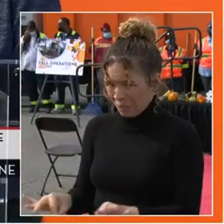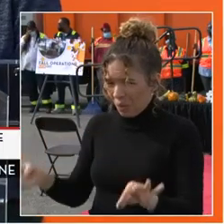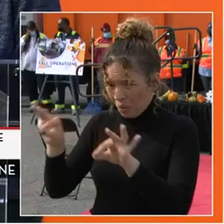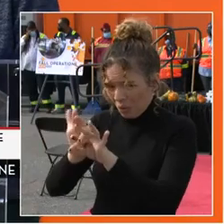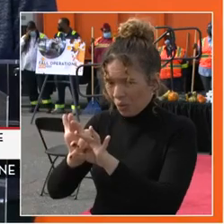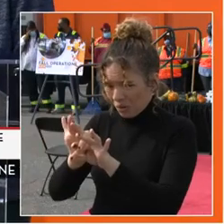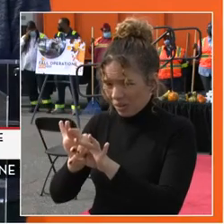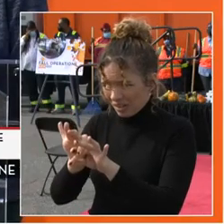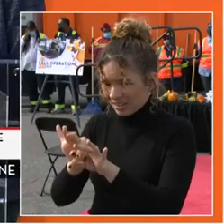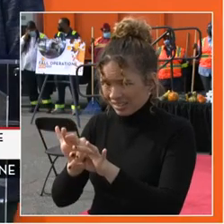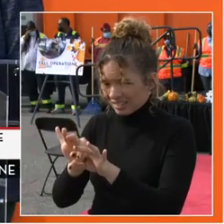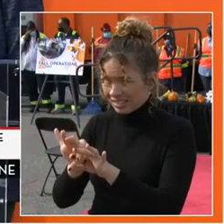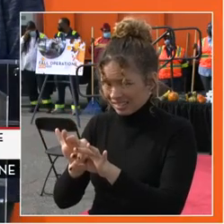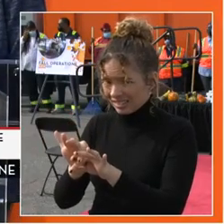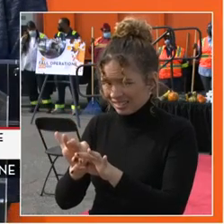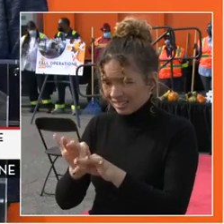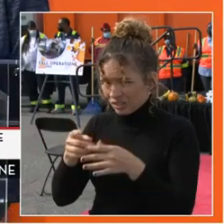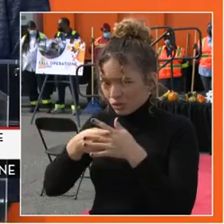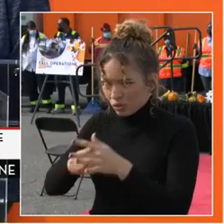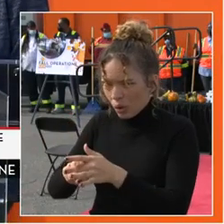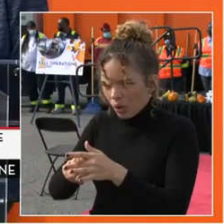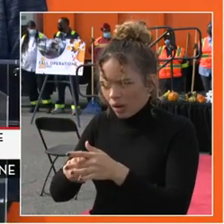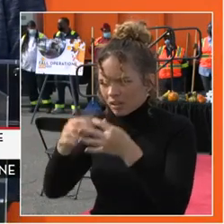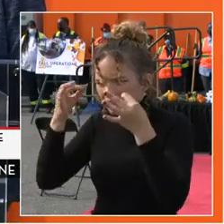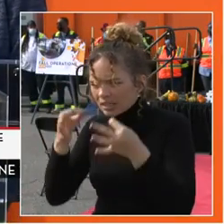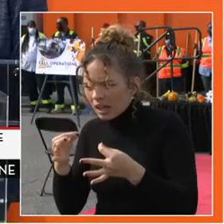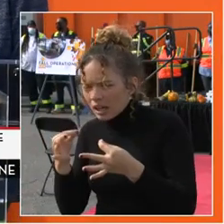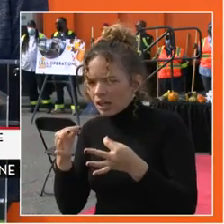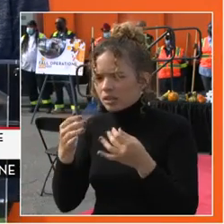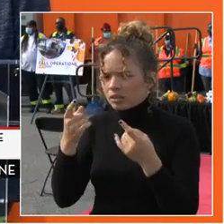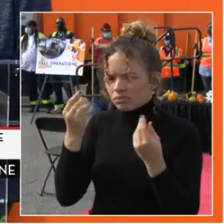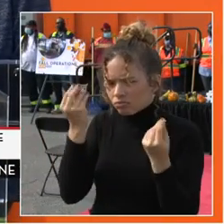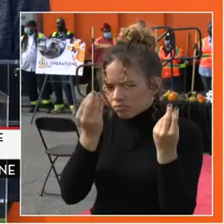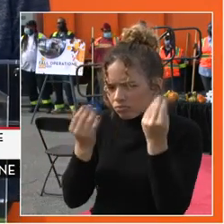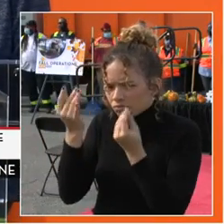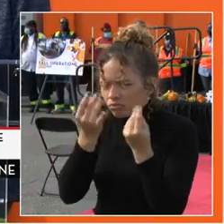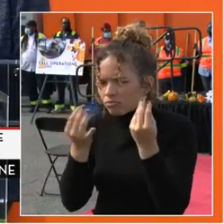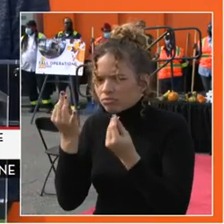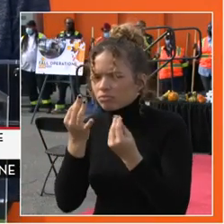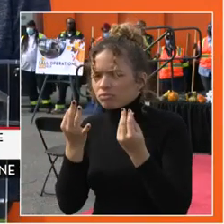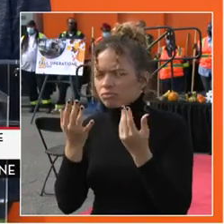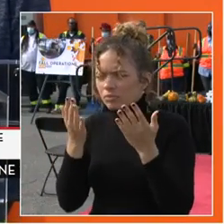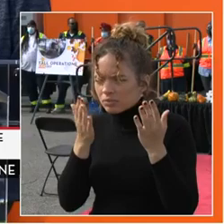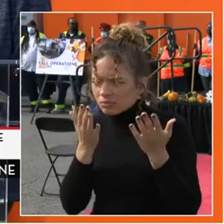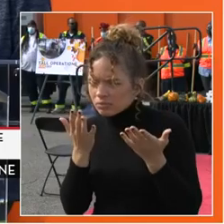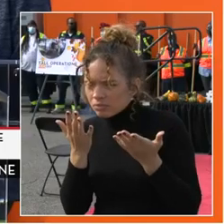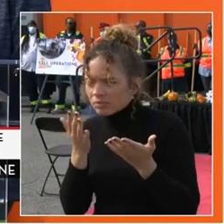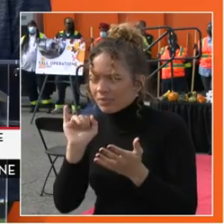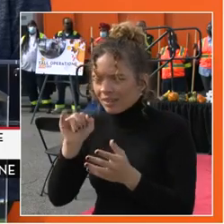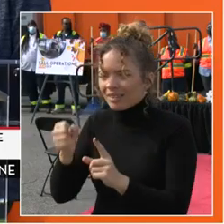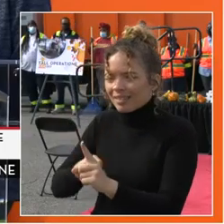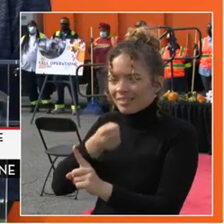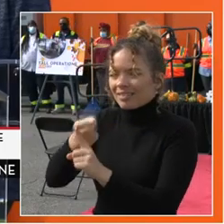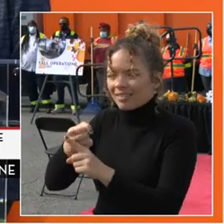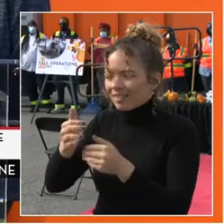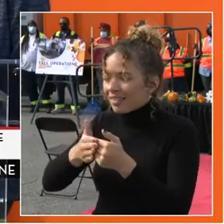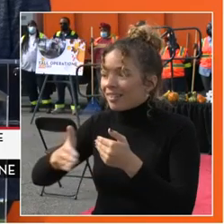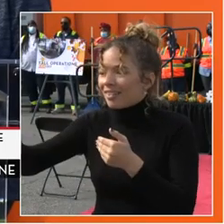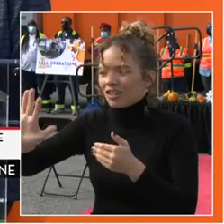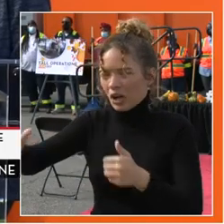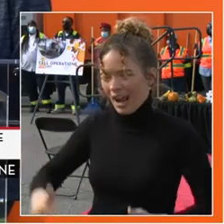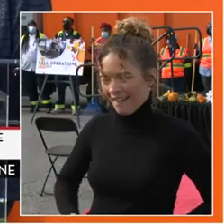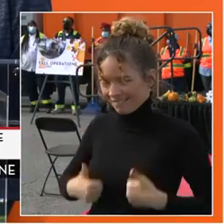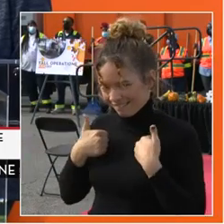will impact the rest of your lives. So we want your teachers and counselors to be setting up a plan